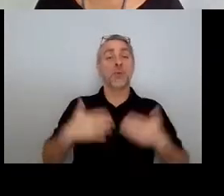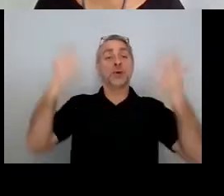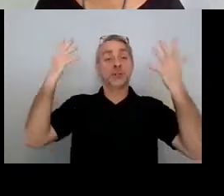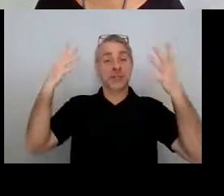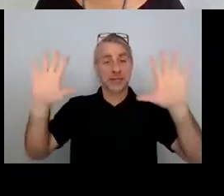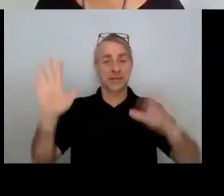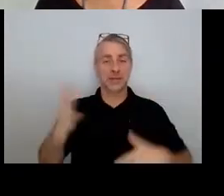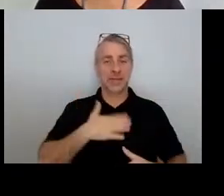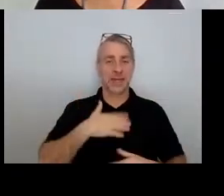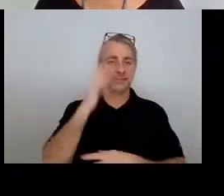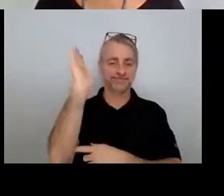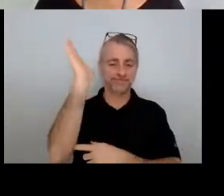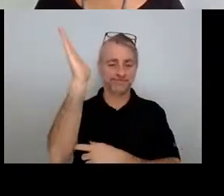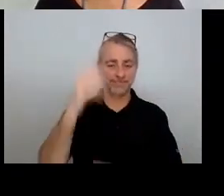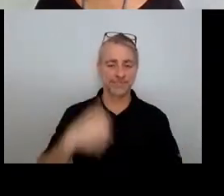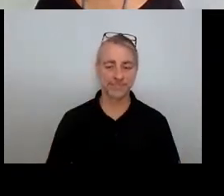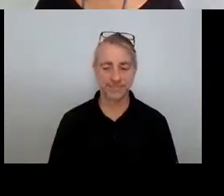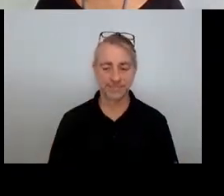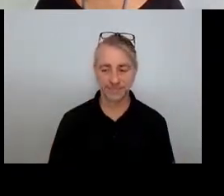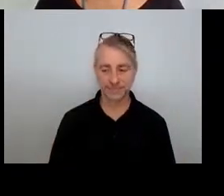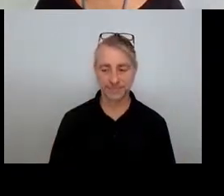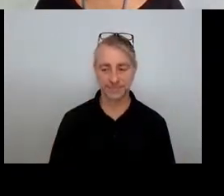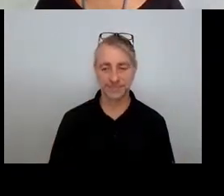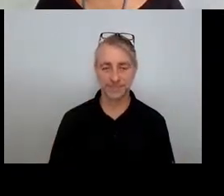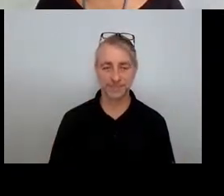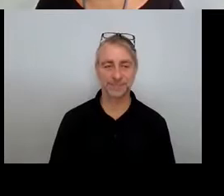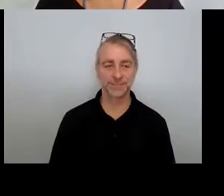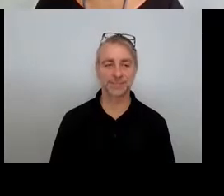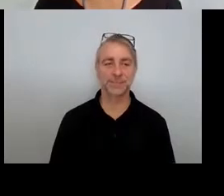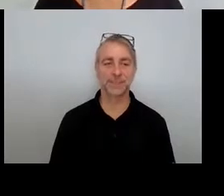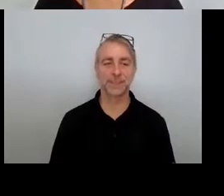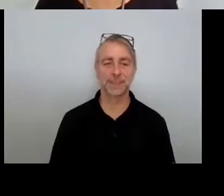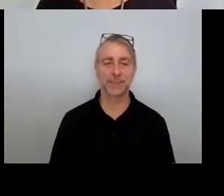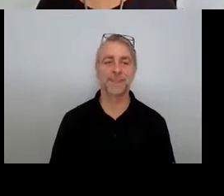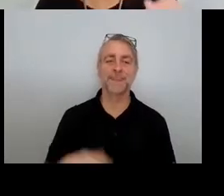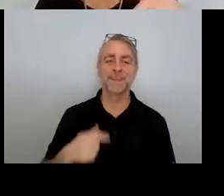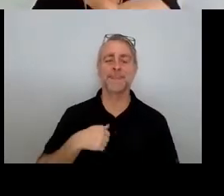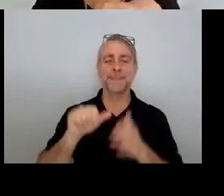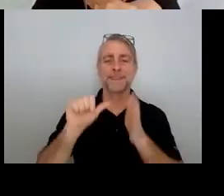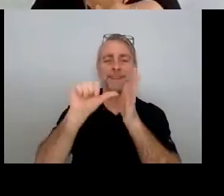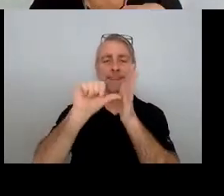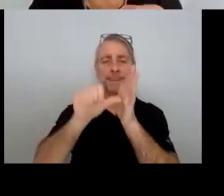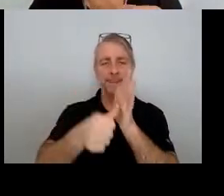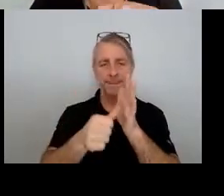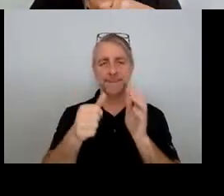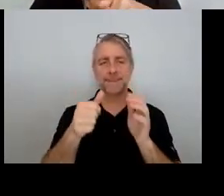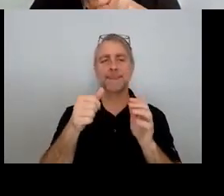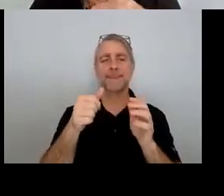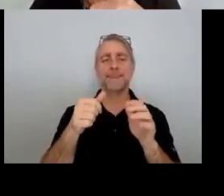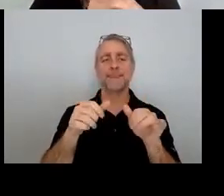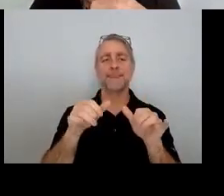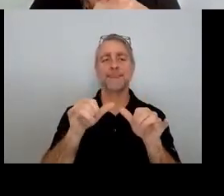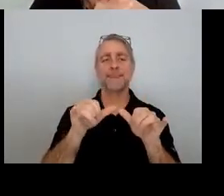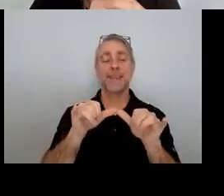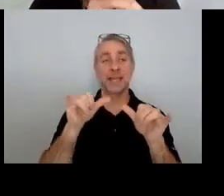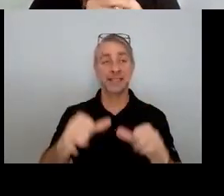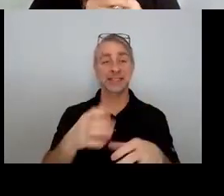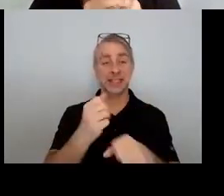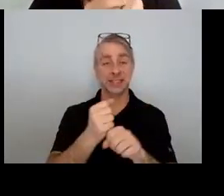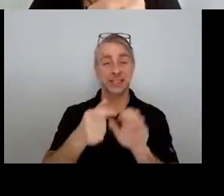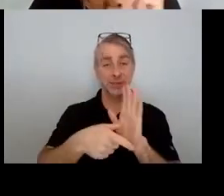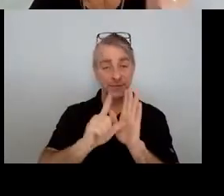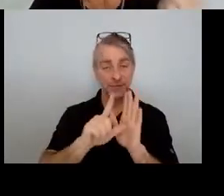part. So again, what I wanted to make sure we emphasized is that, systematic reviews need to be transparent and